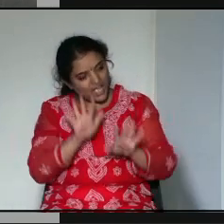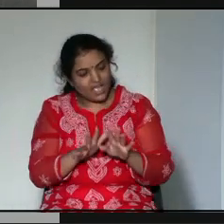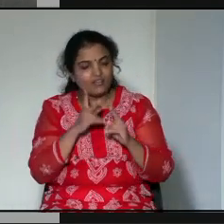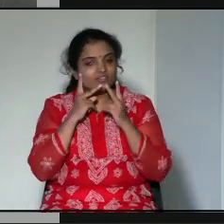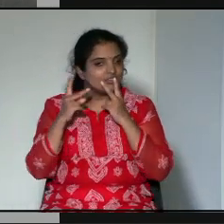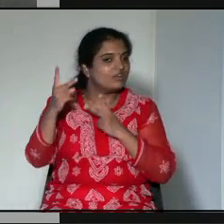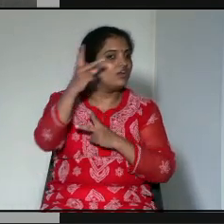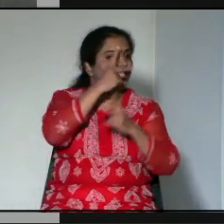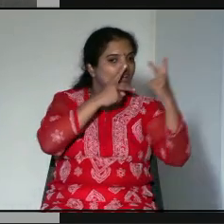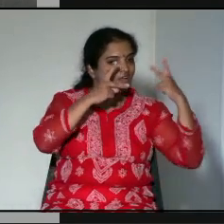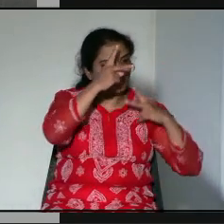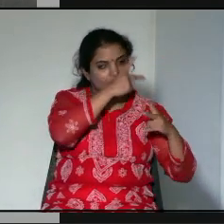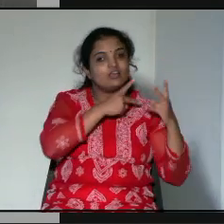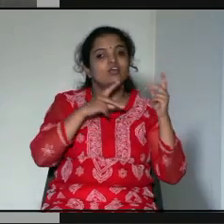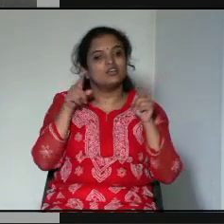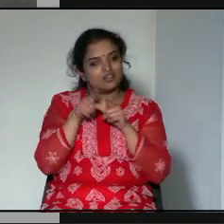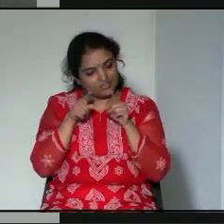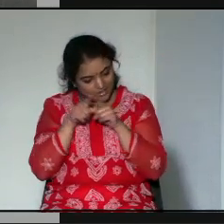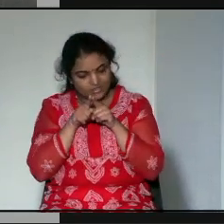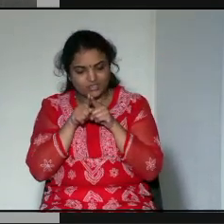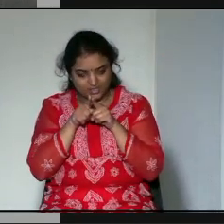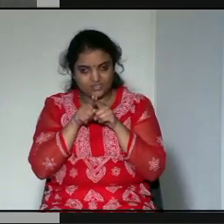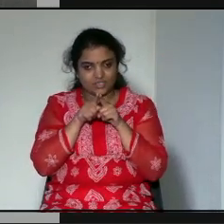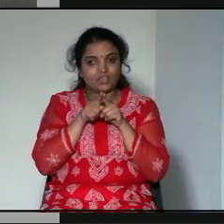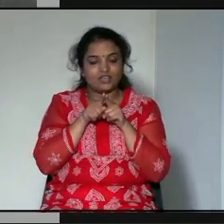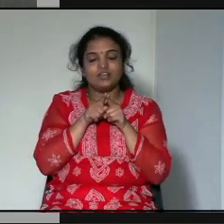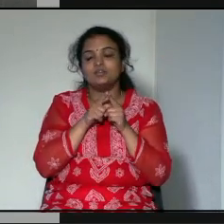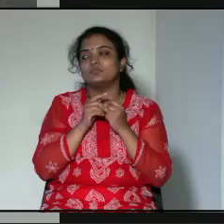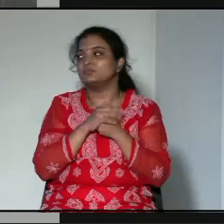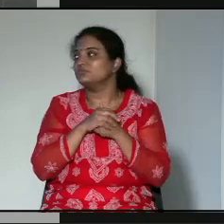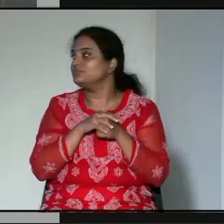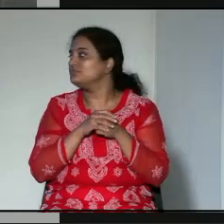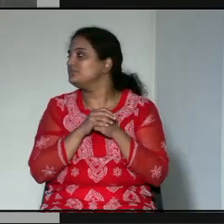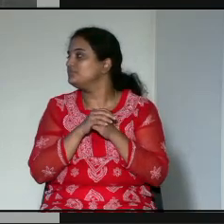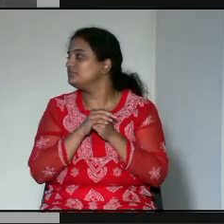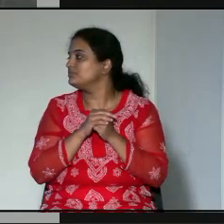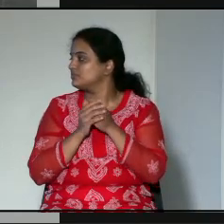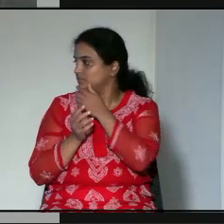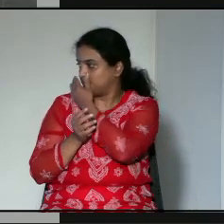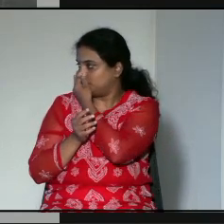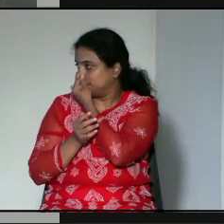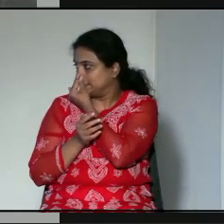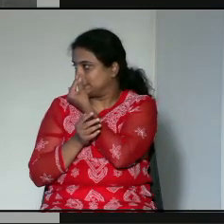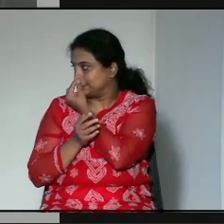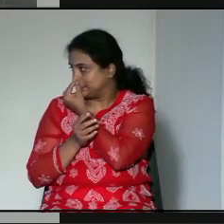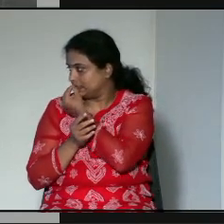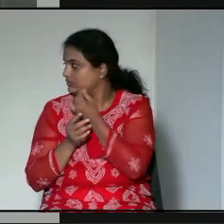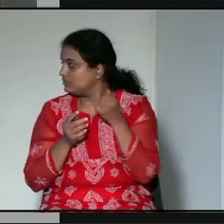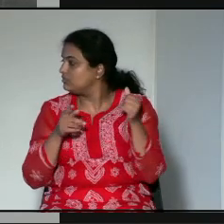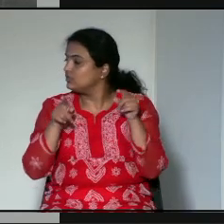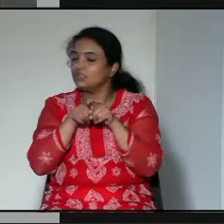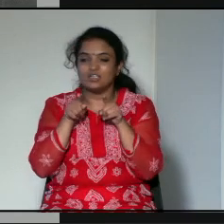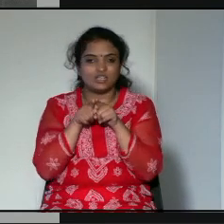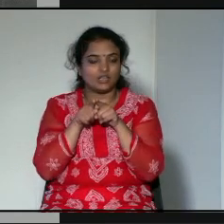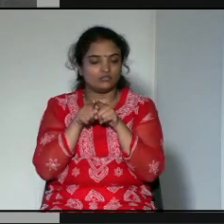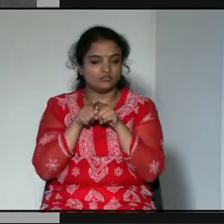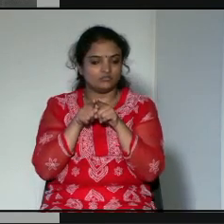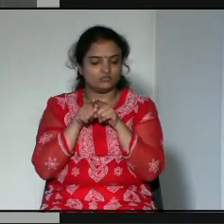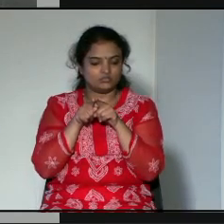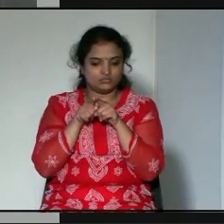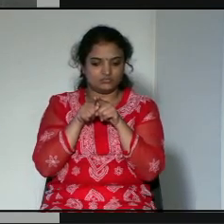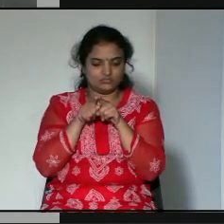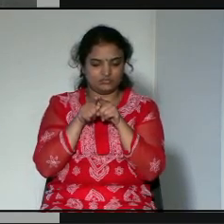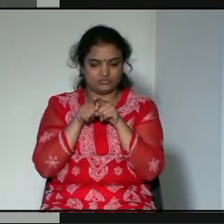there were other worlds too that she began to traverse. Far from shutting herself out, she